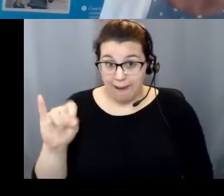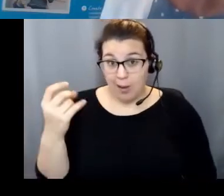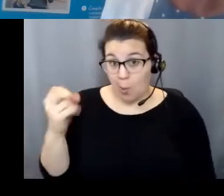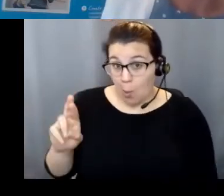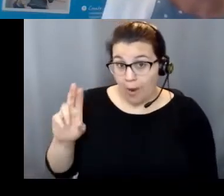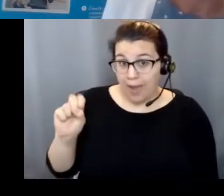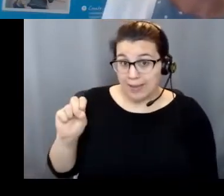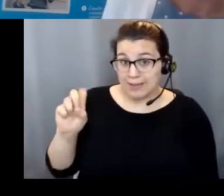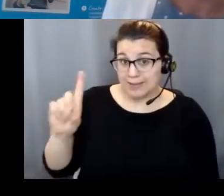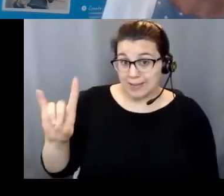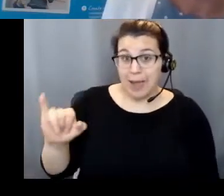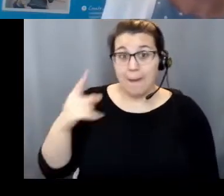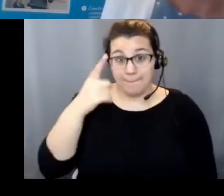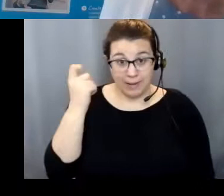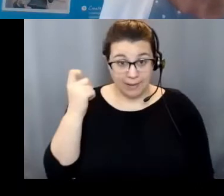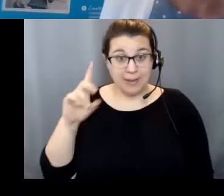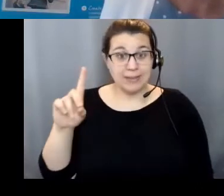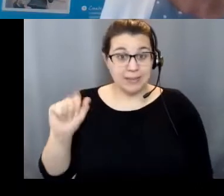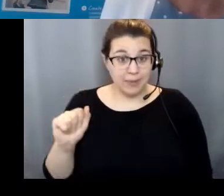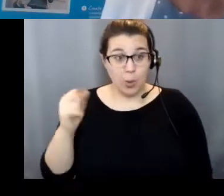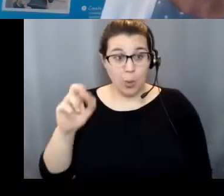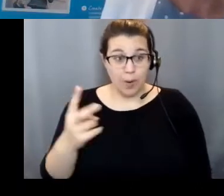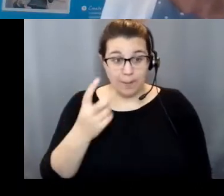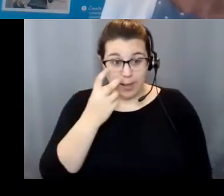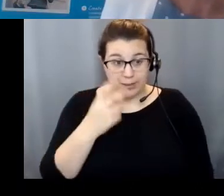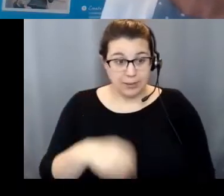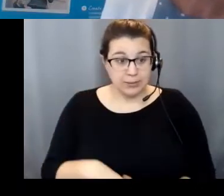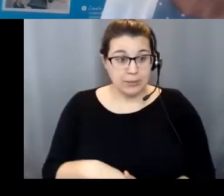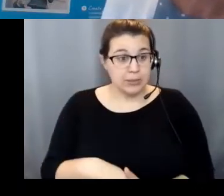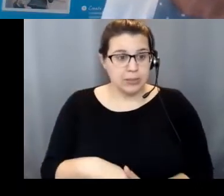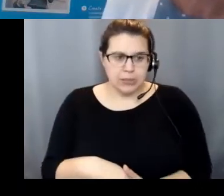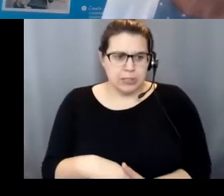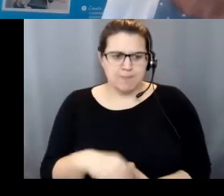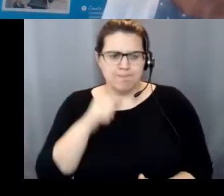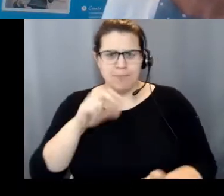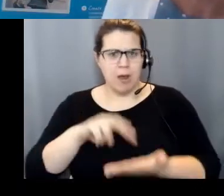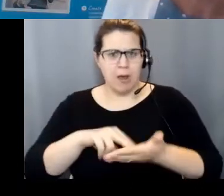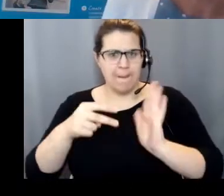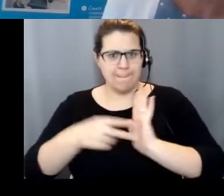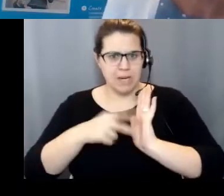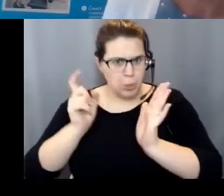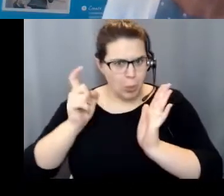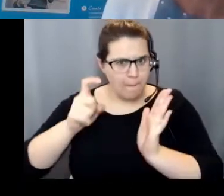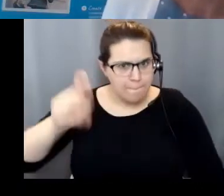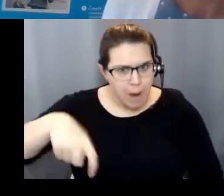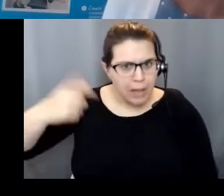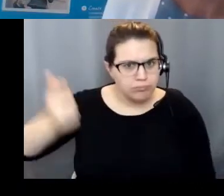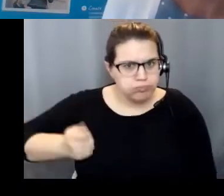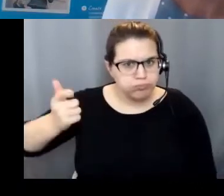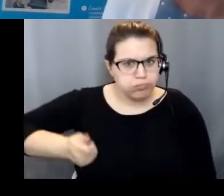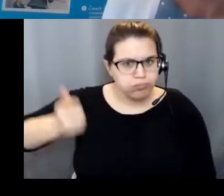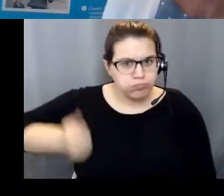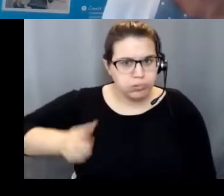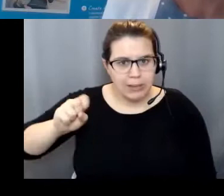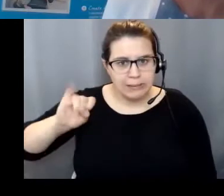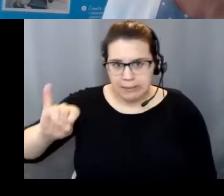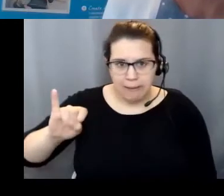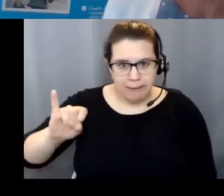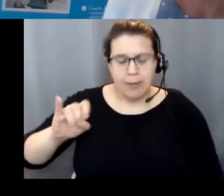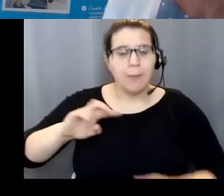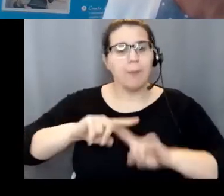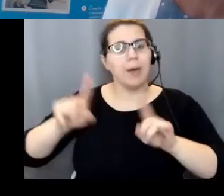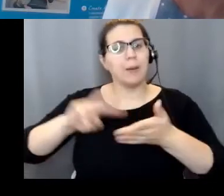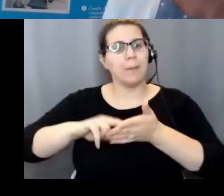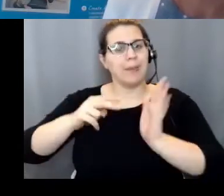SSDI due to their disability or blindness. This does not mean that you actually have to be receiving SSI. In other words, it simply means